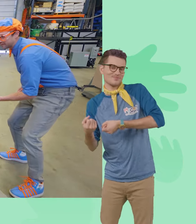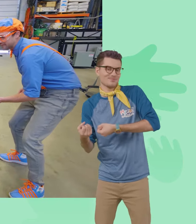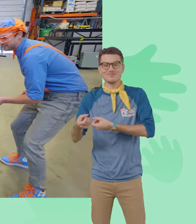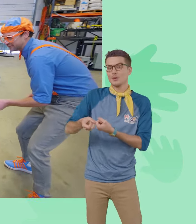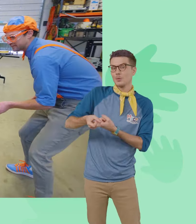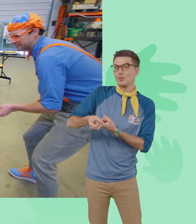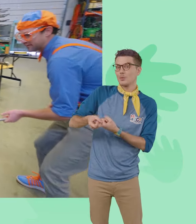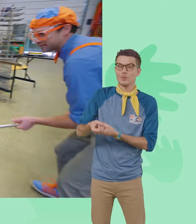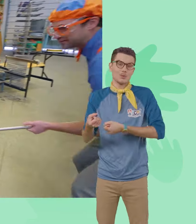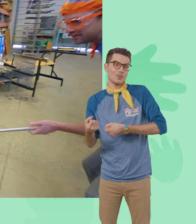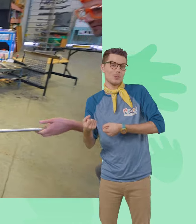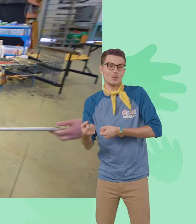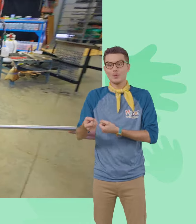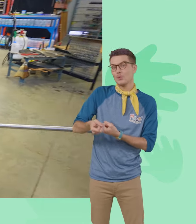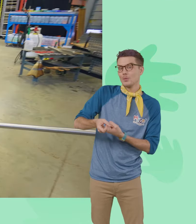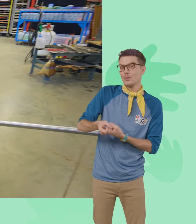Oh.